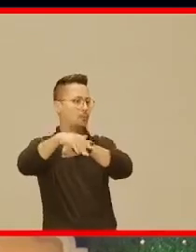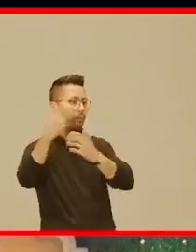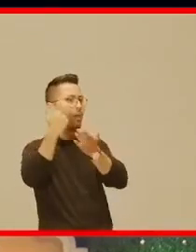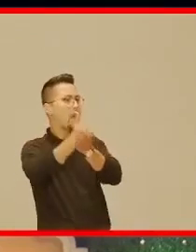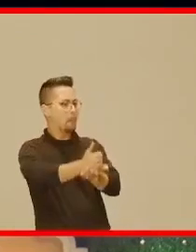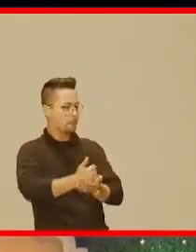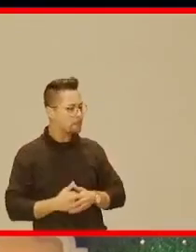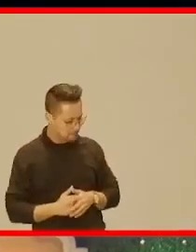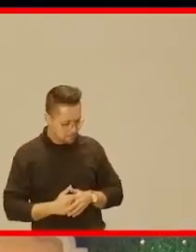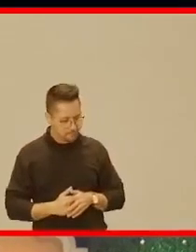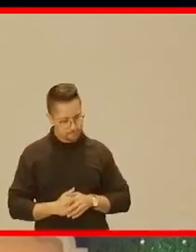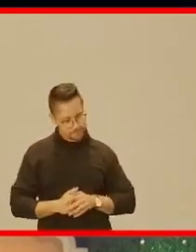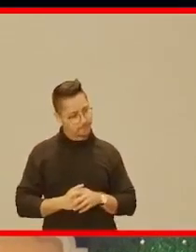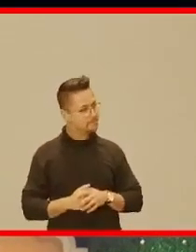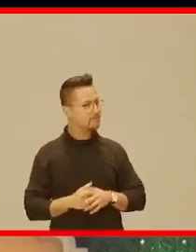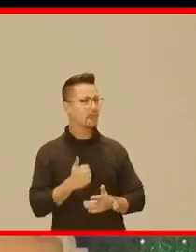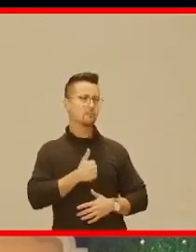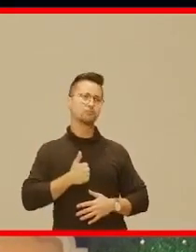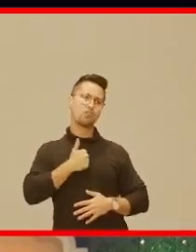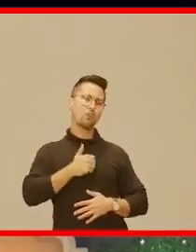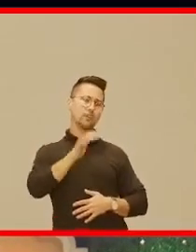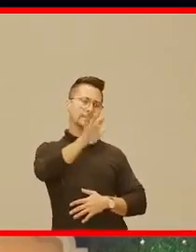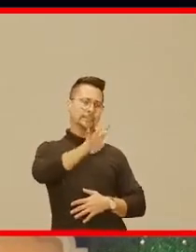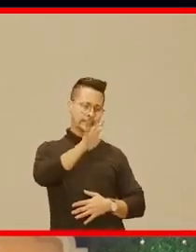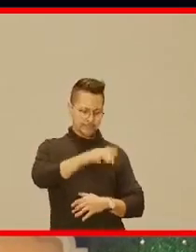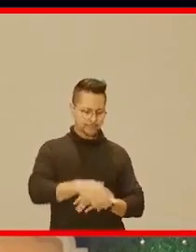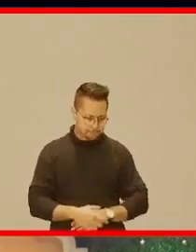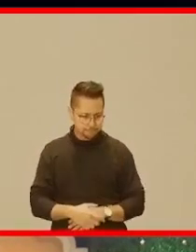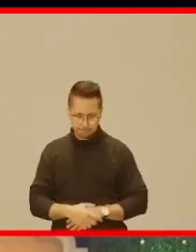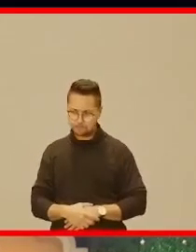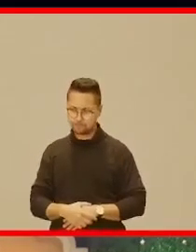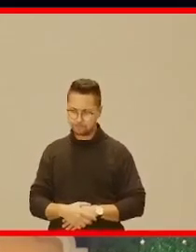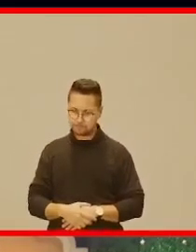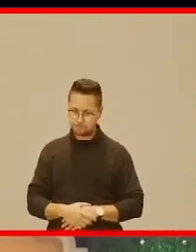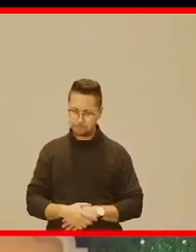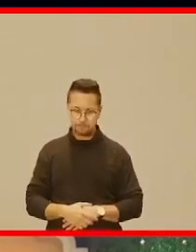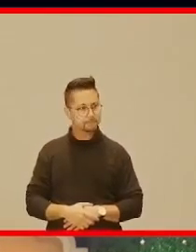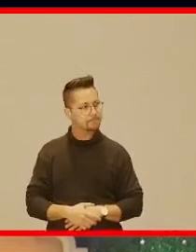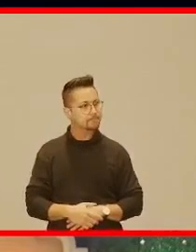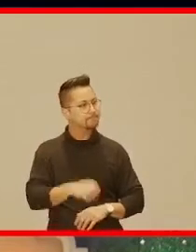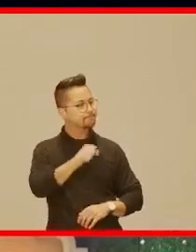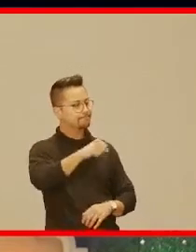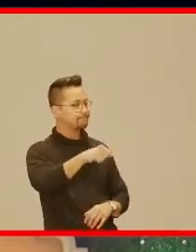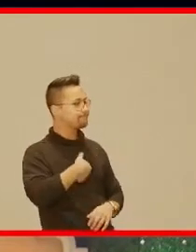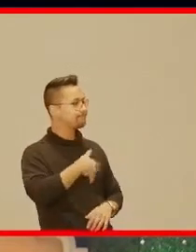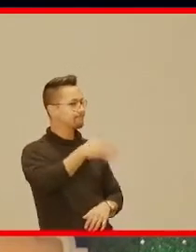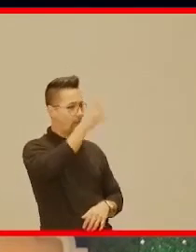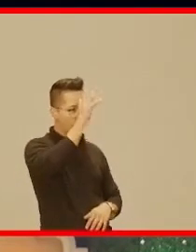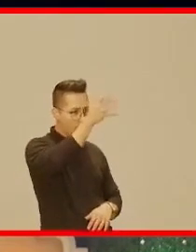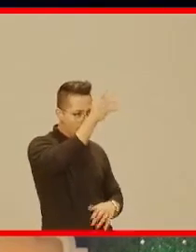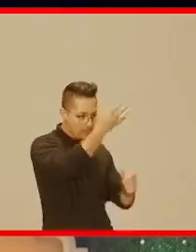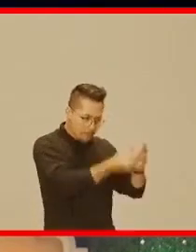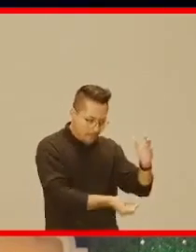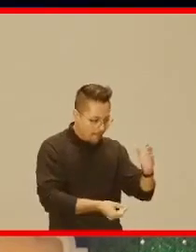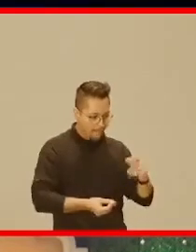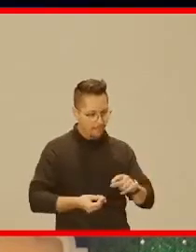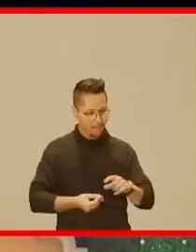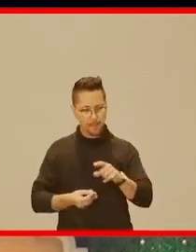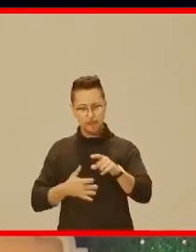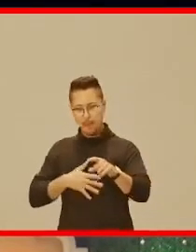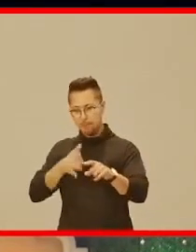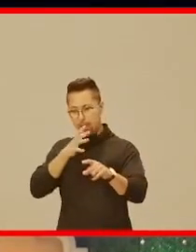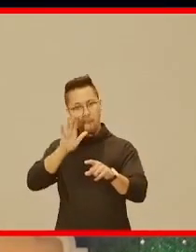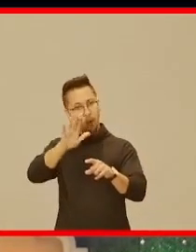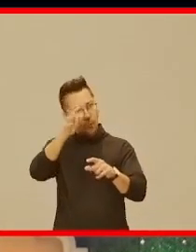directly. Yeah. Sorry to hear that. Yes, after losing my grandfather, my mom's father, so